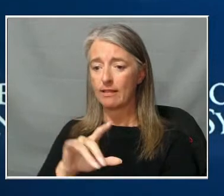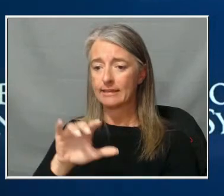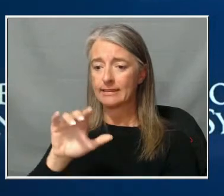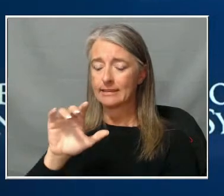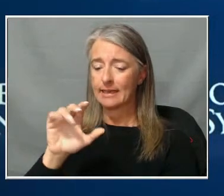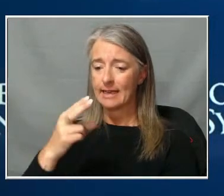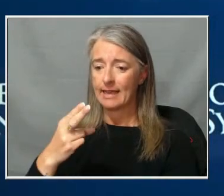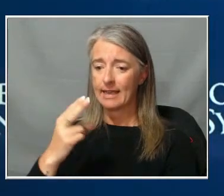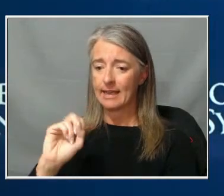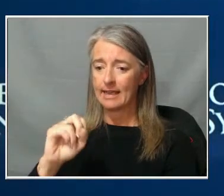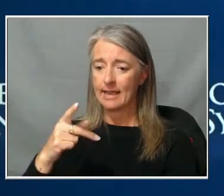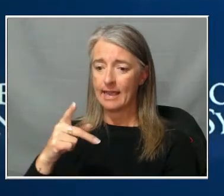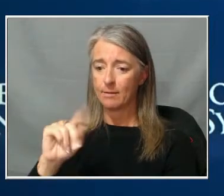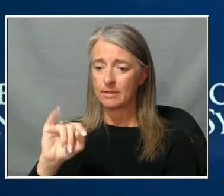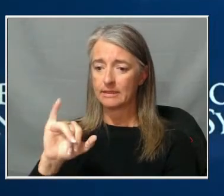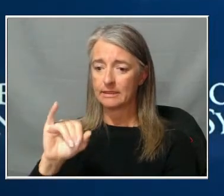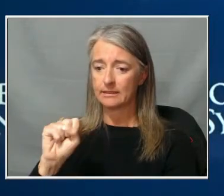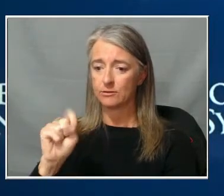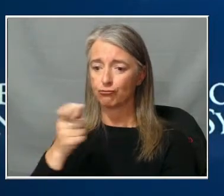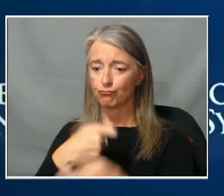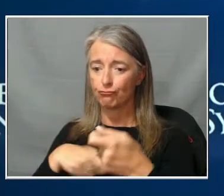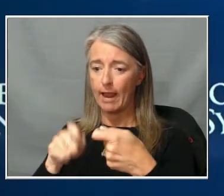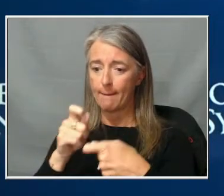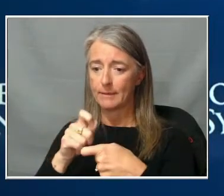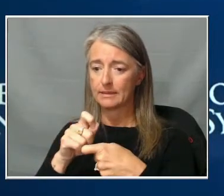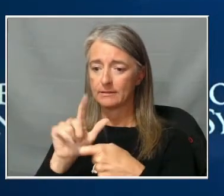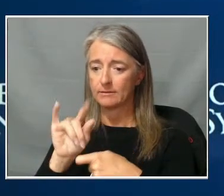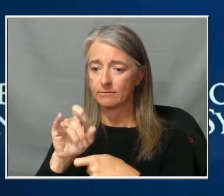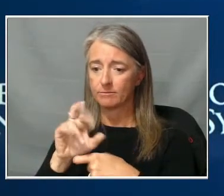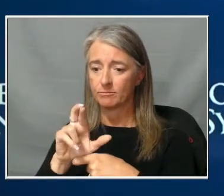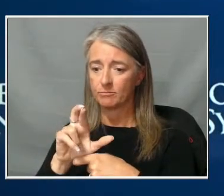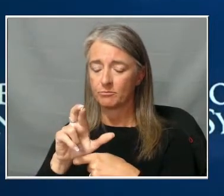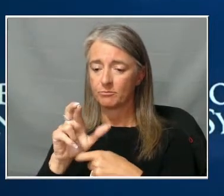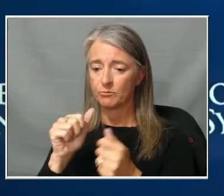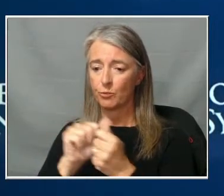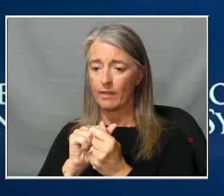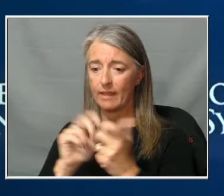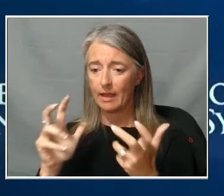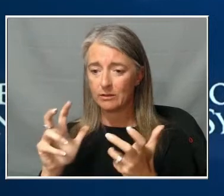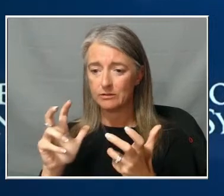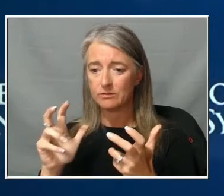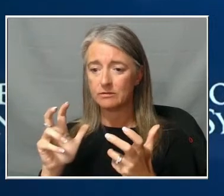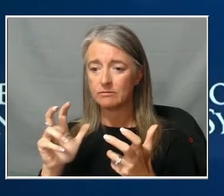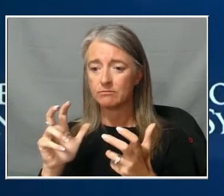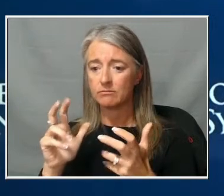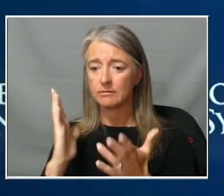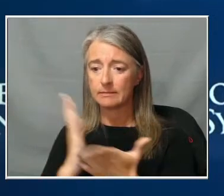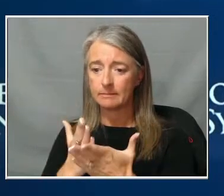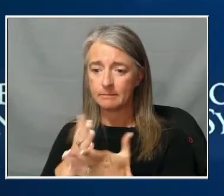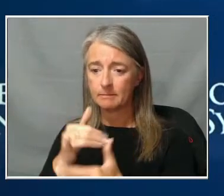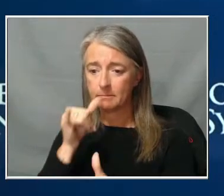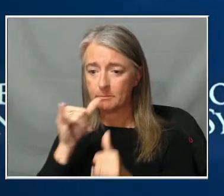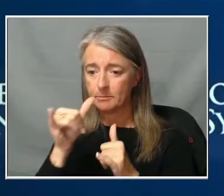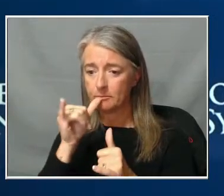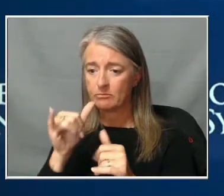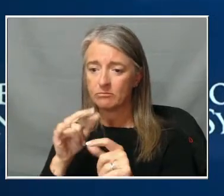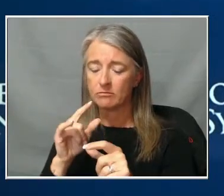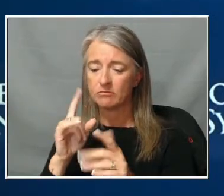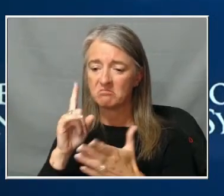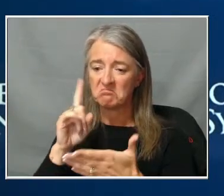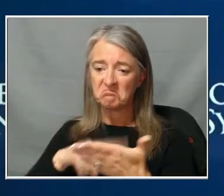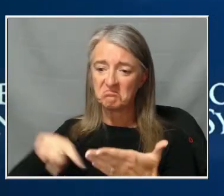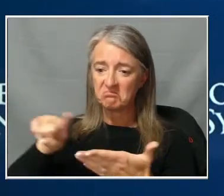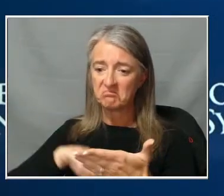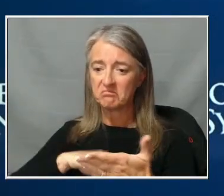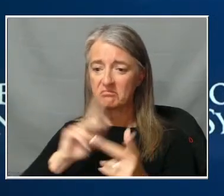getting rapid liver transplants even without demonstrated abstinence. So I don't think there's any prejudice against people with